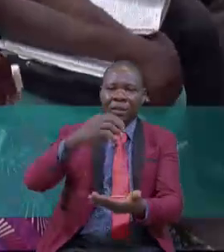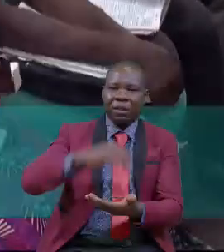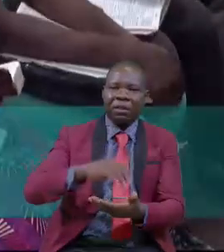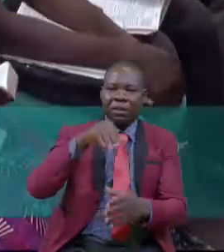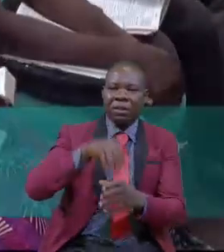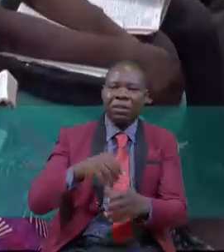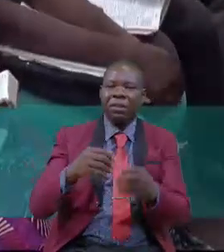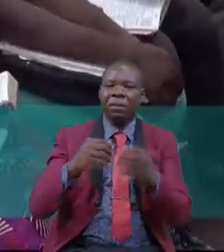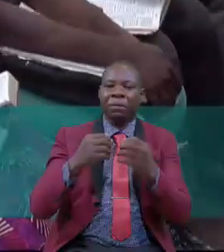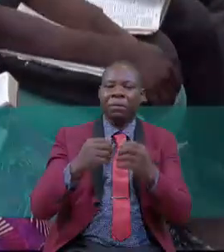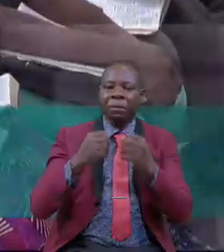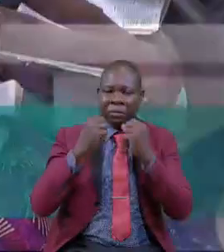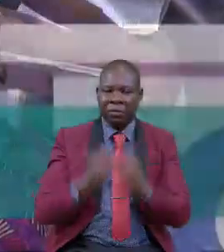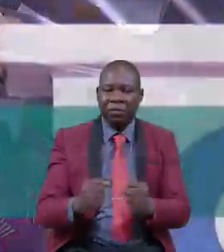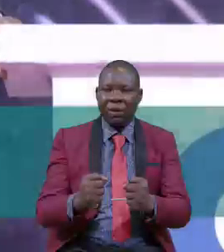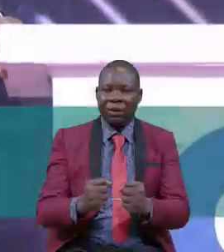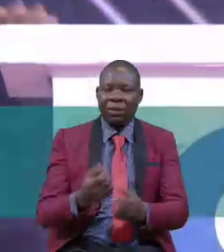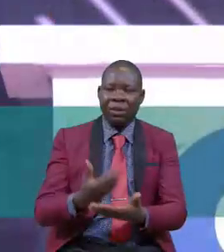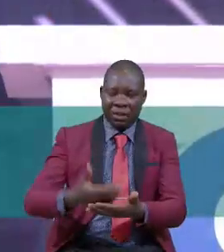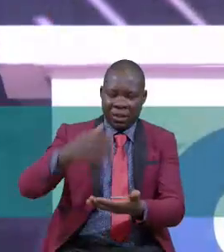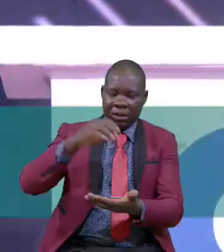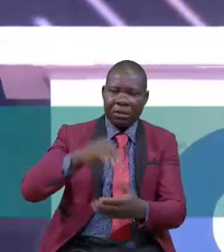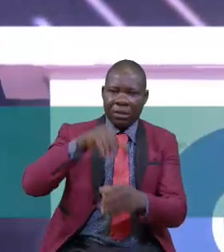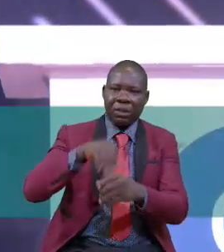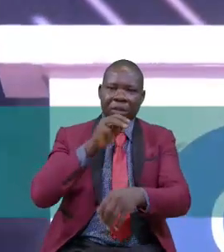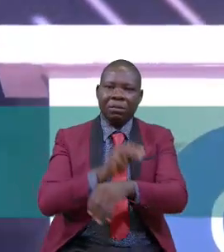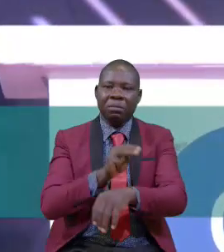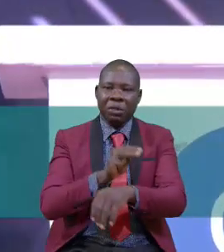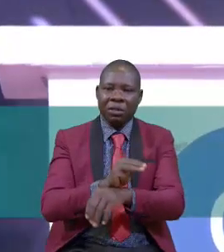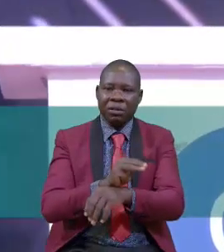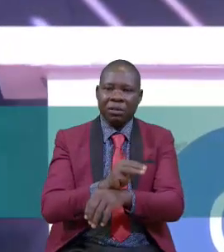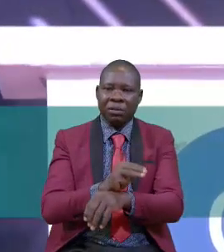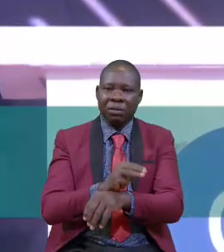Amen. Rich in ministry. Amen. Where I